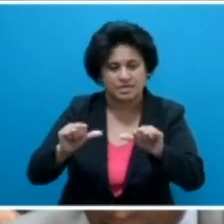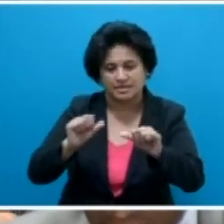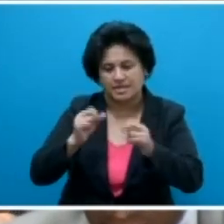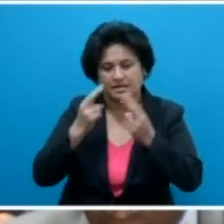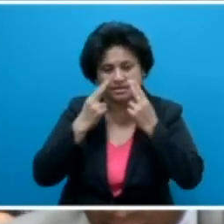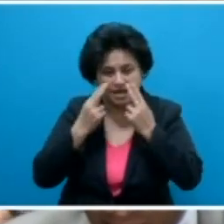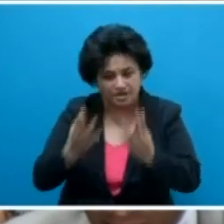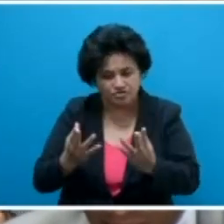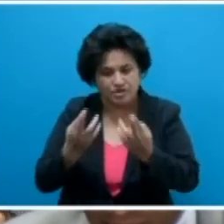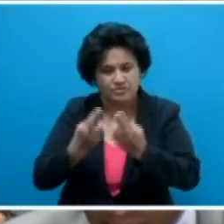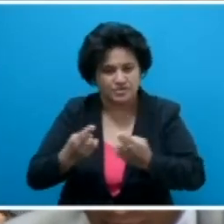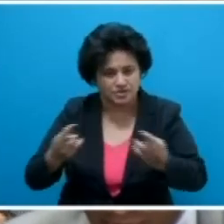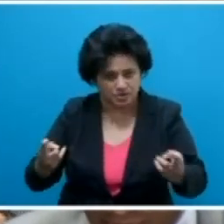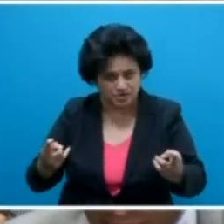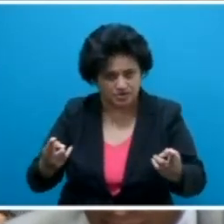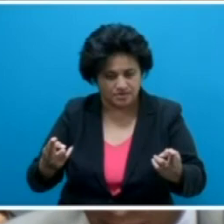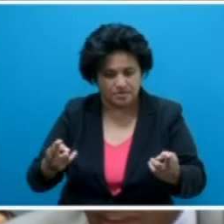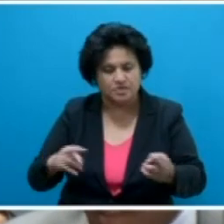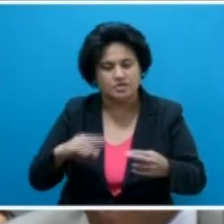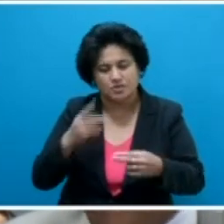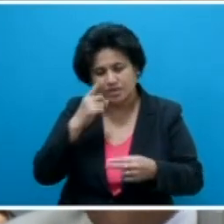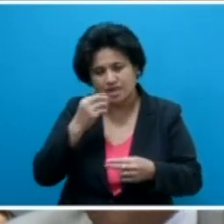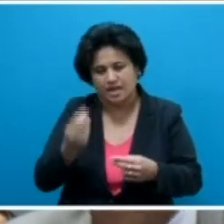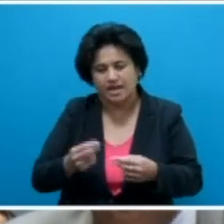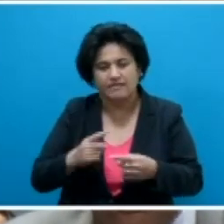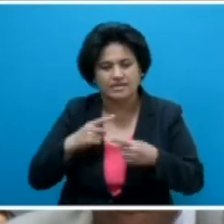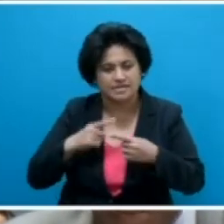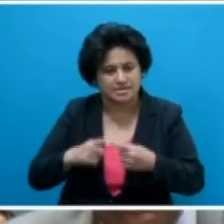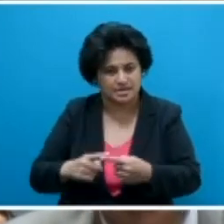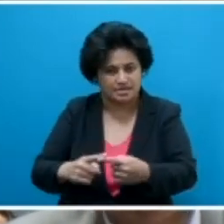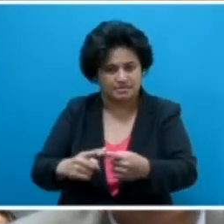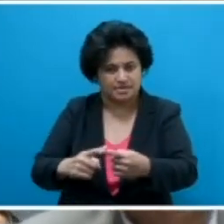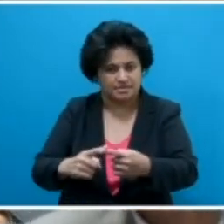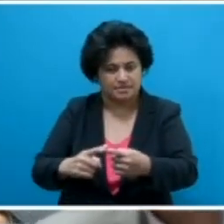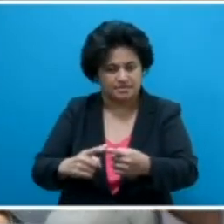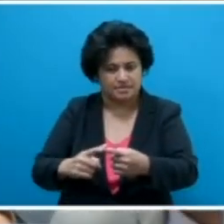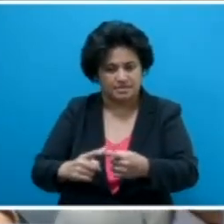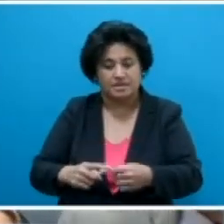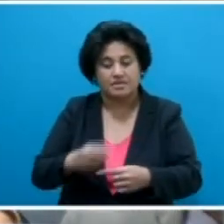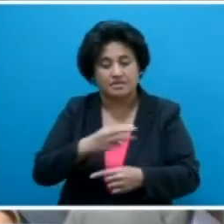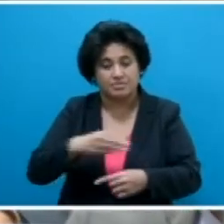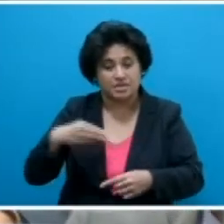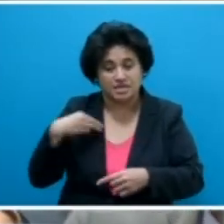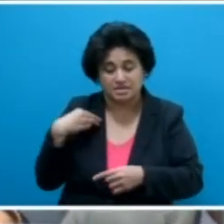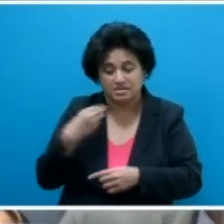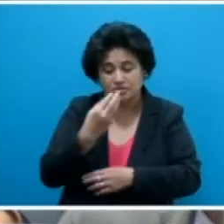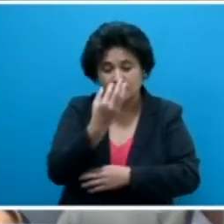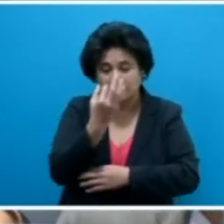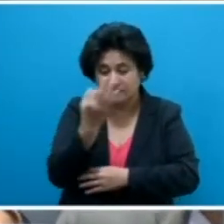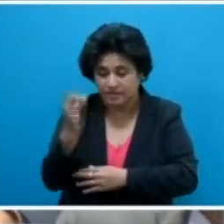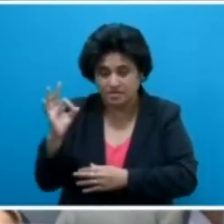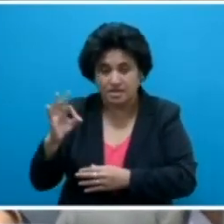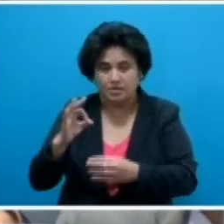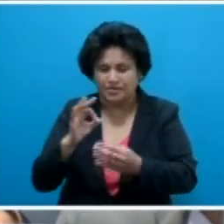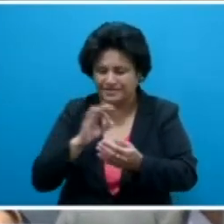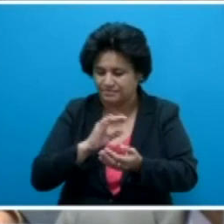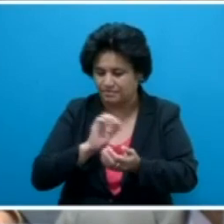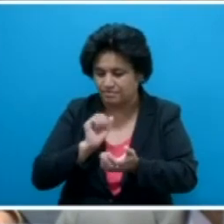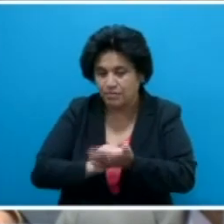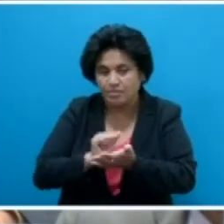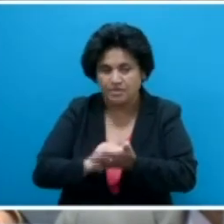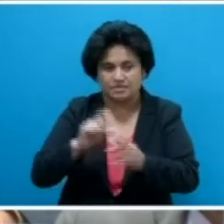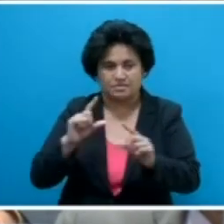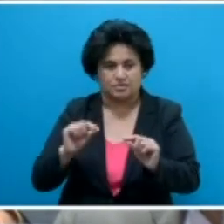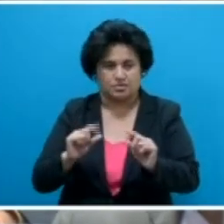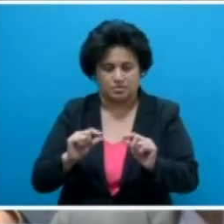environmentally and economically sustainable manner. The Ministry of Forestry will leave no stones unturned to deliver the Fiji First